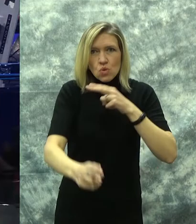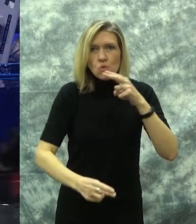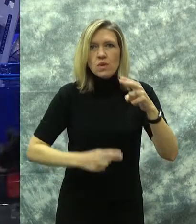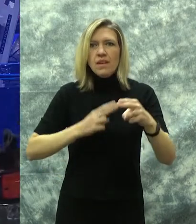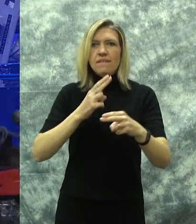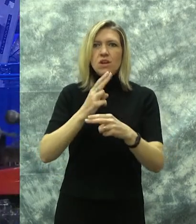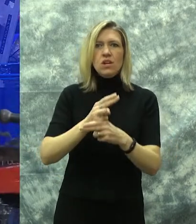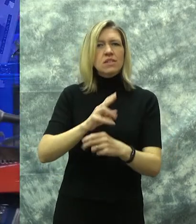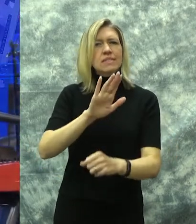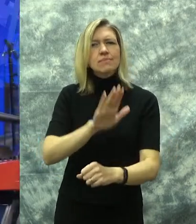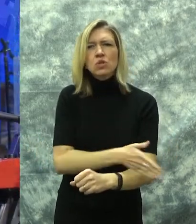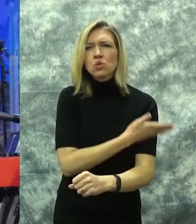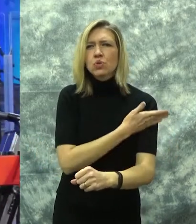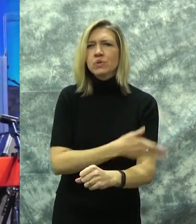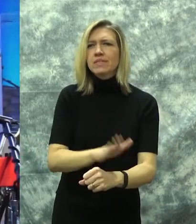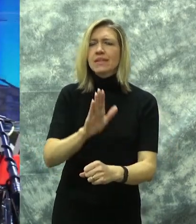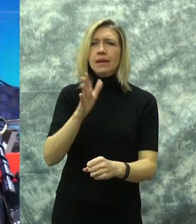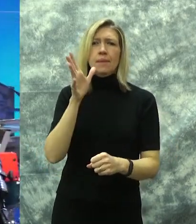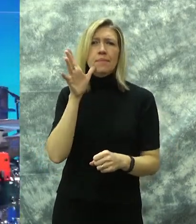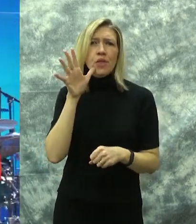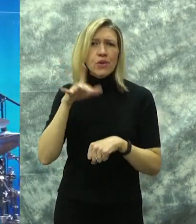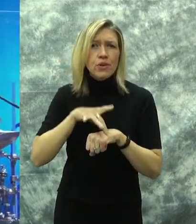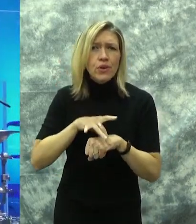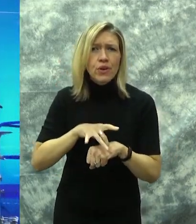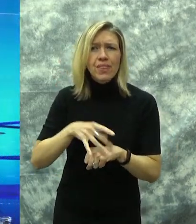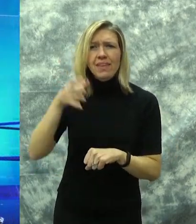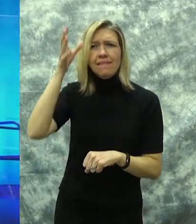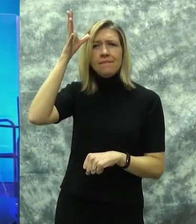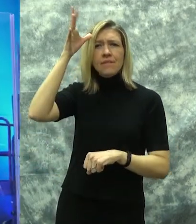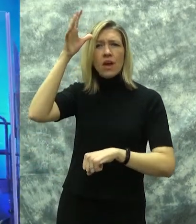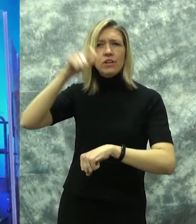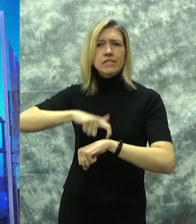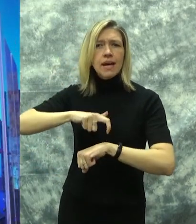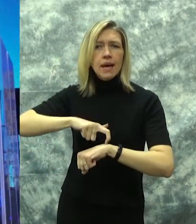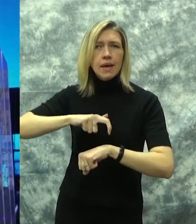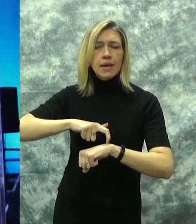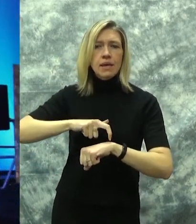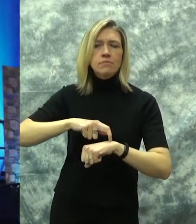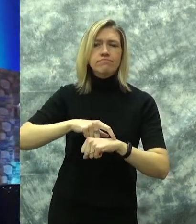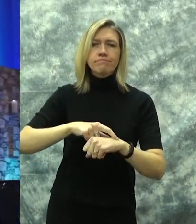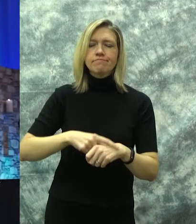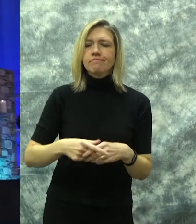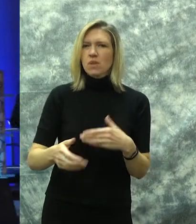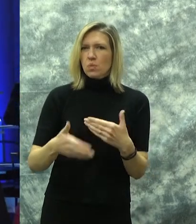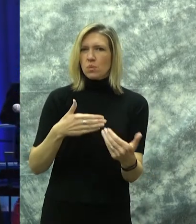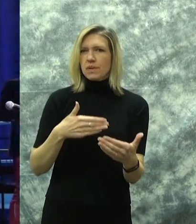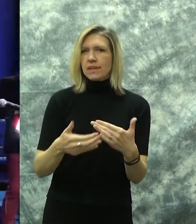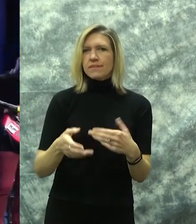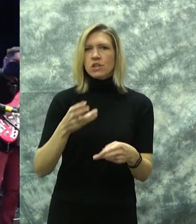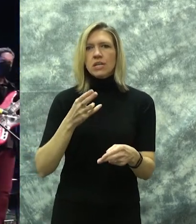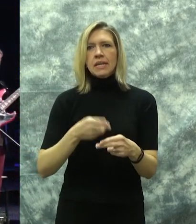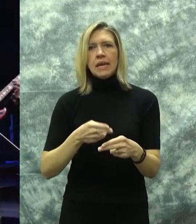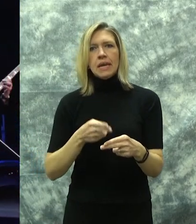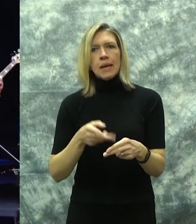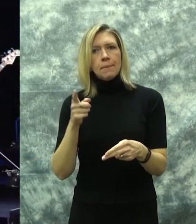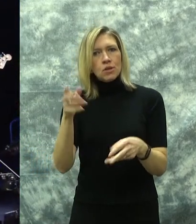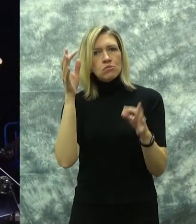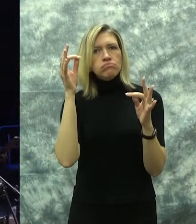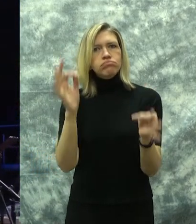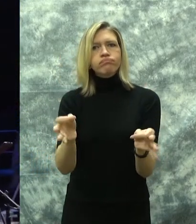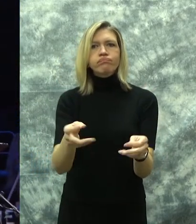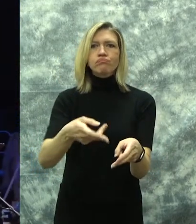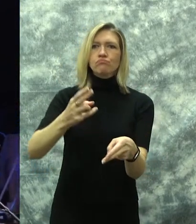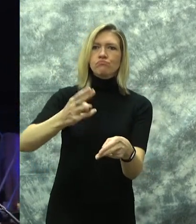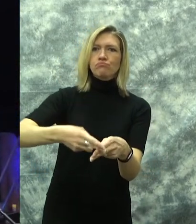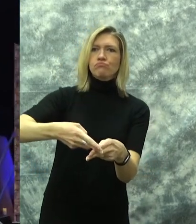music, Mother Earth, or Father Time. But whatever name you give it, it's all